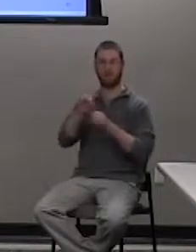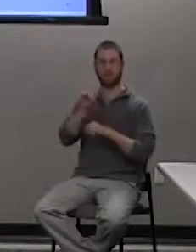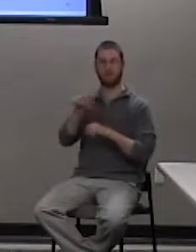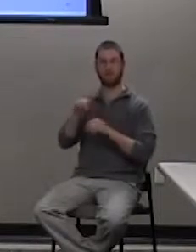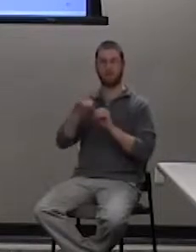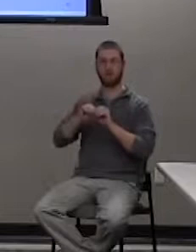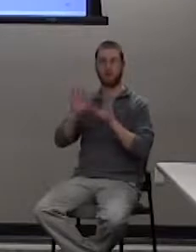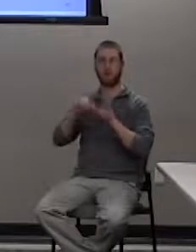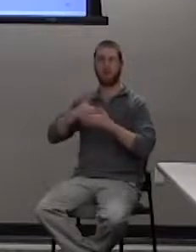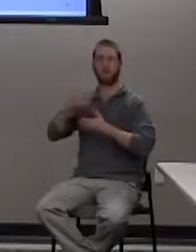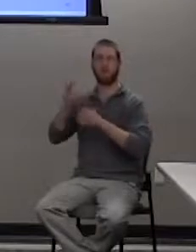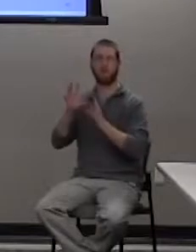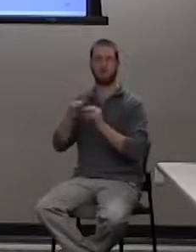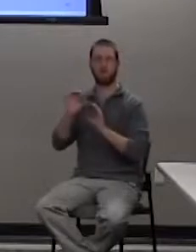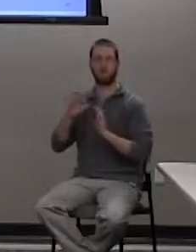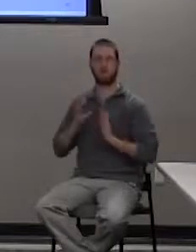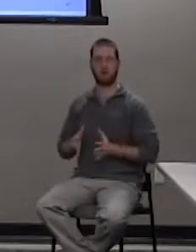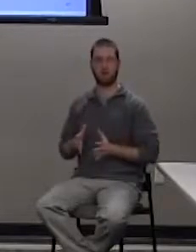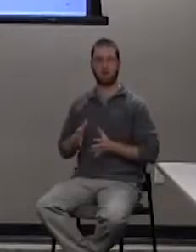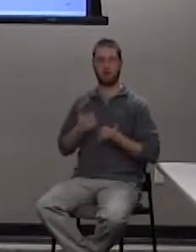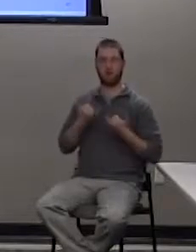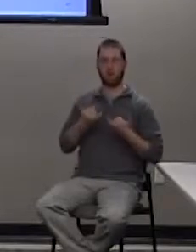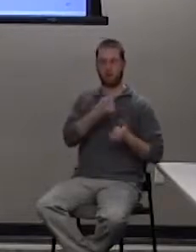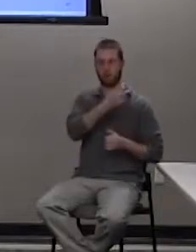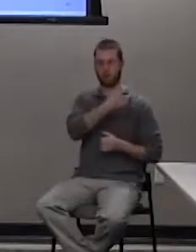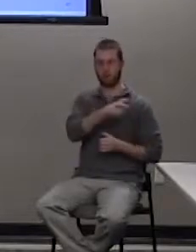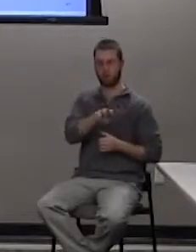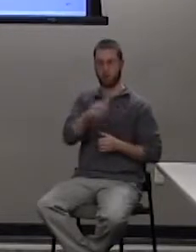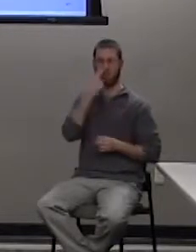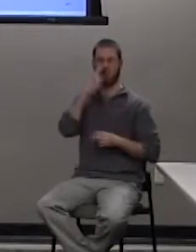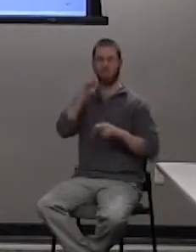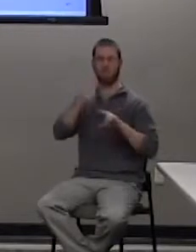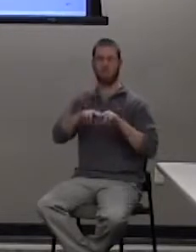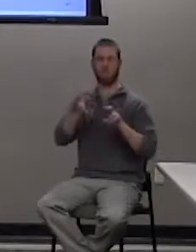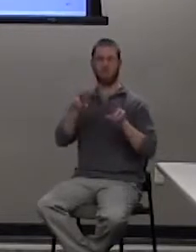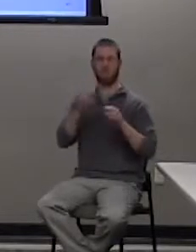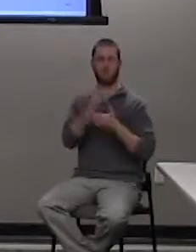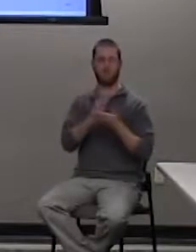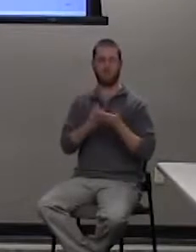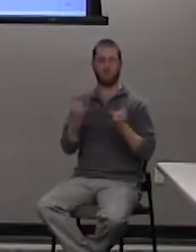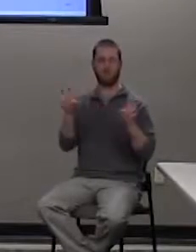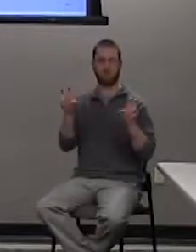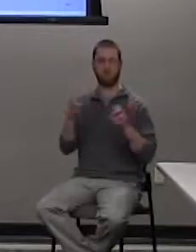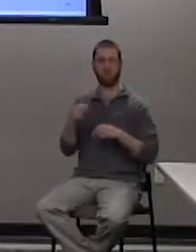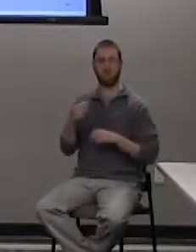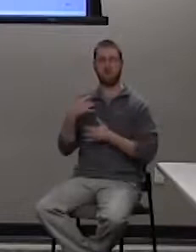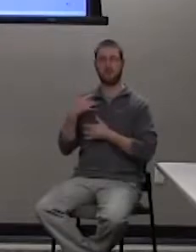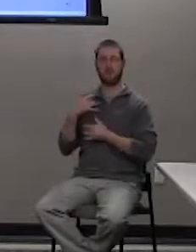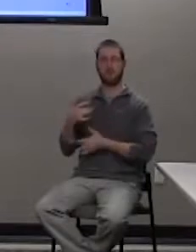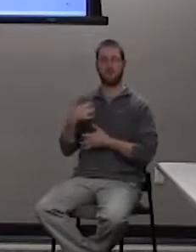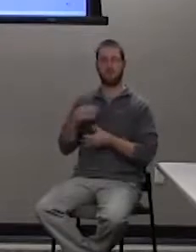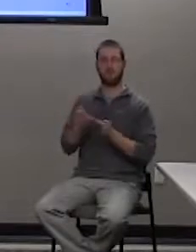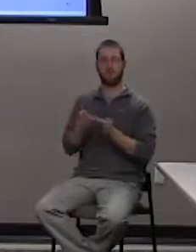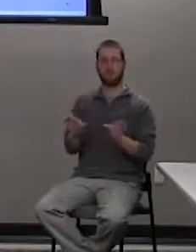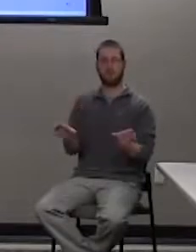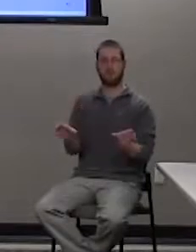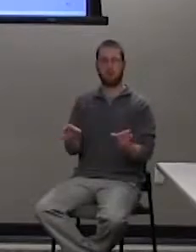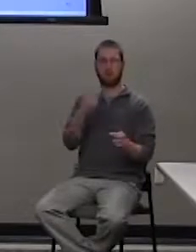I'll do that. But we're now moving into to what I call the fun part, which is where usually we part ways as